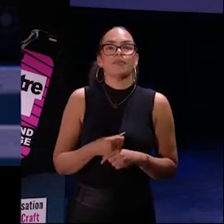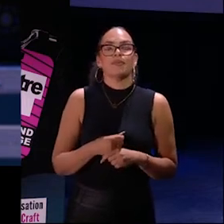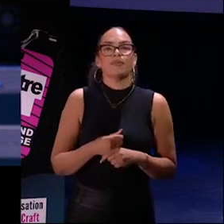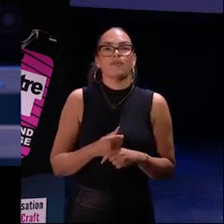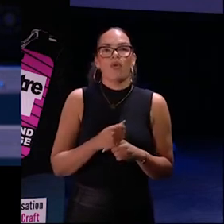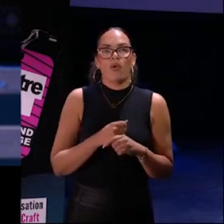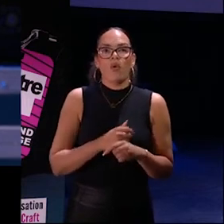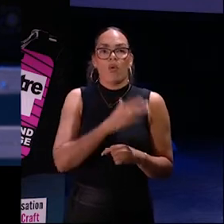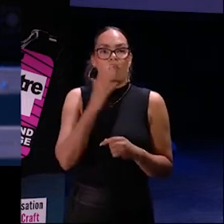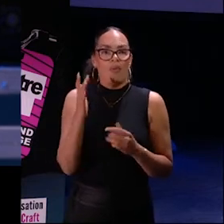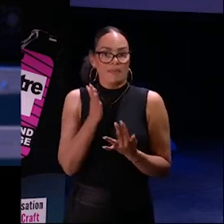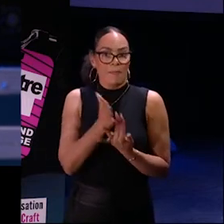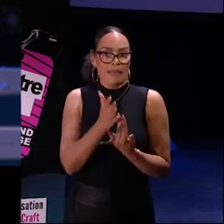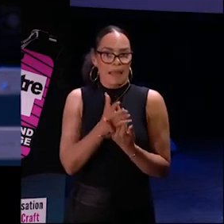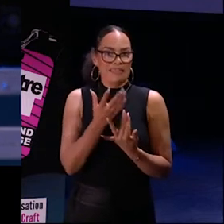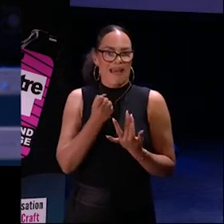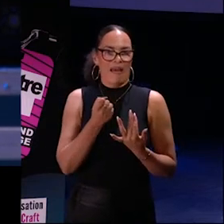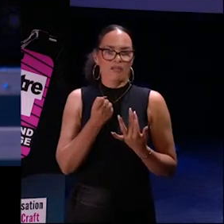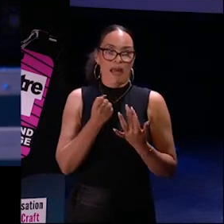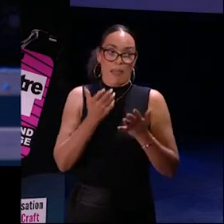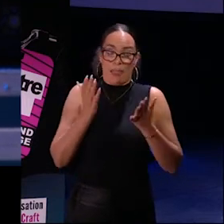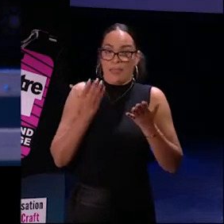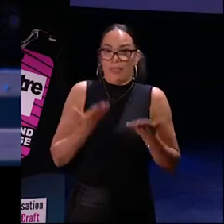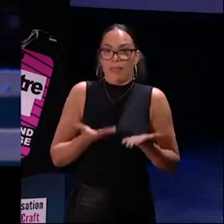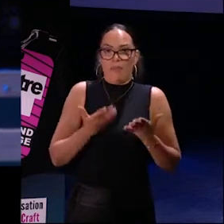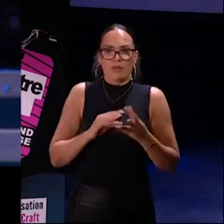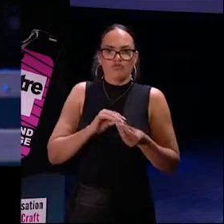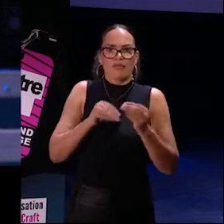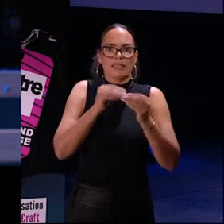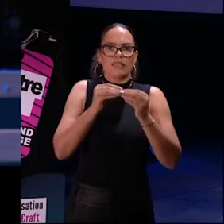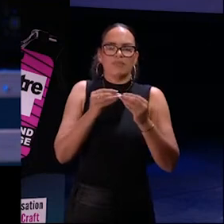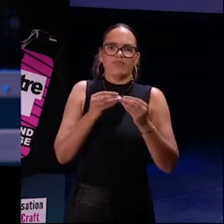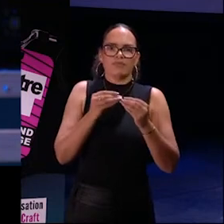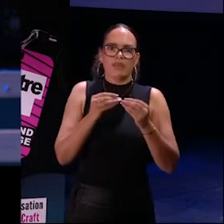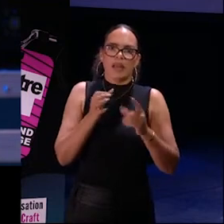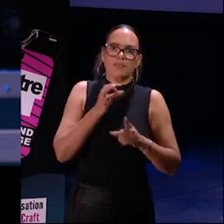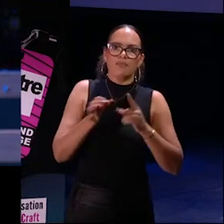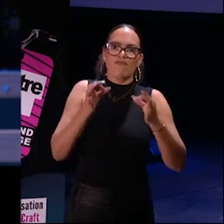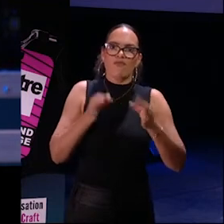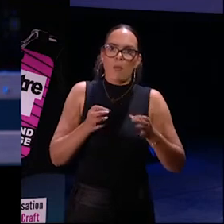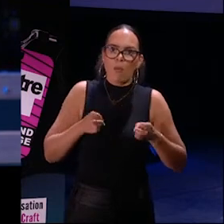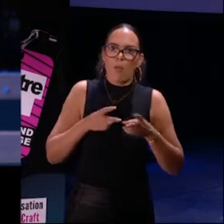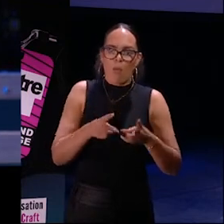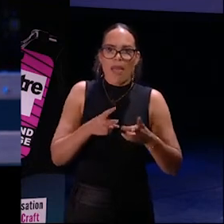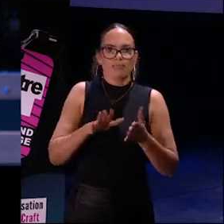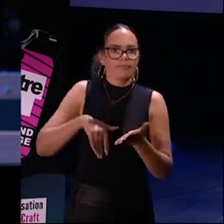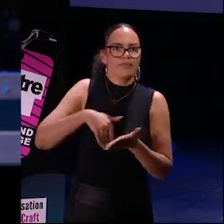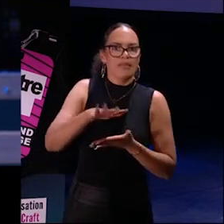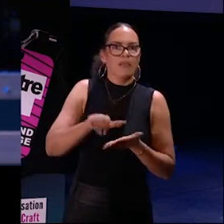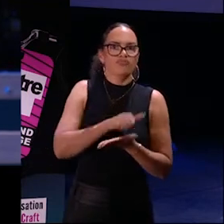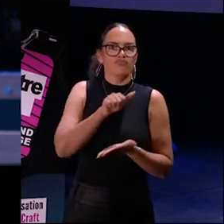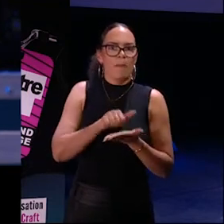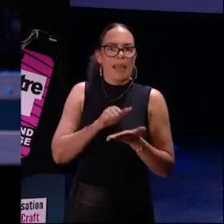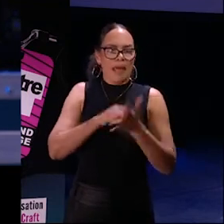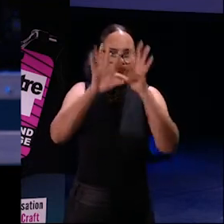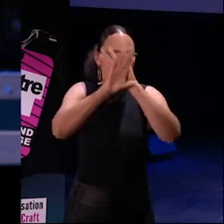more formalised network that we can share that information in the West Midlands, and there's other similar organisations around the country, sort of more